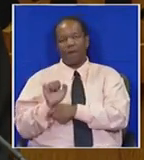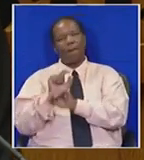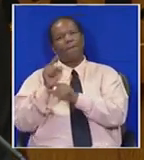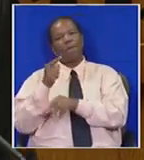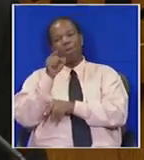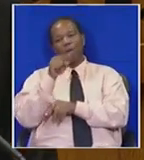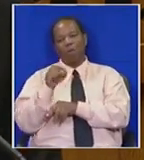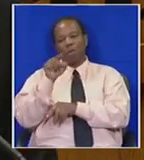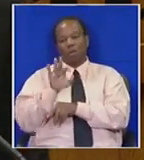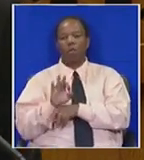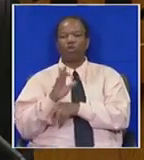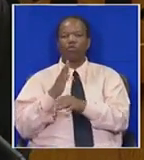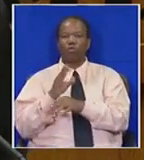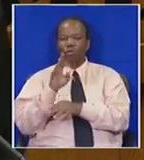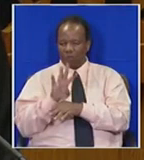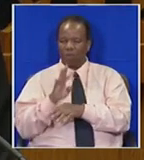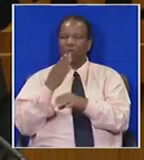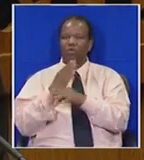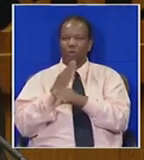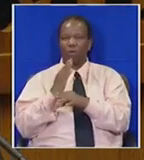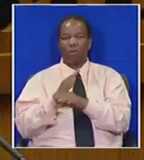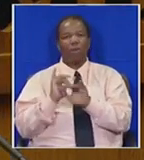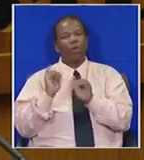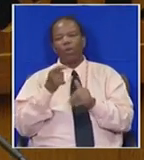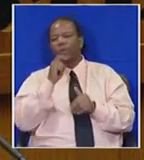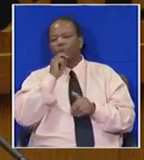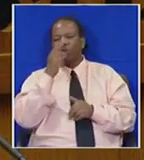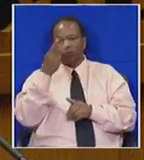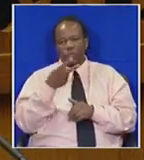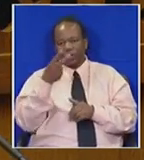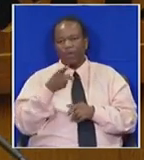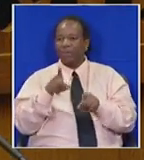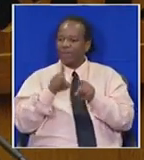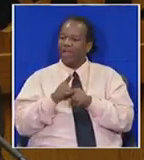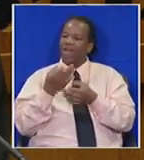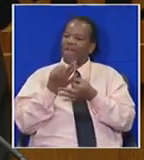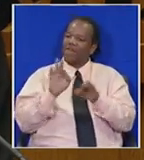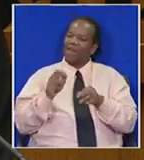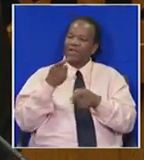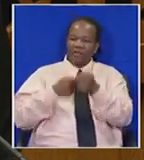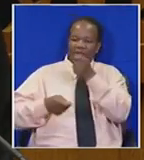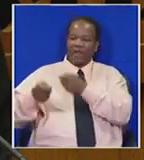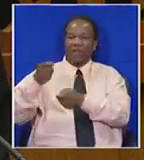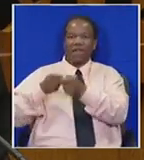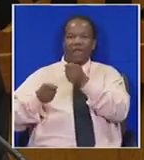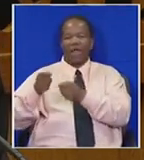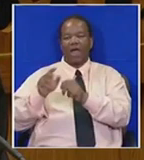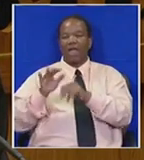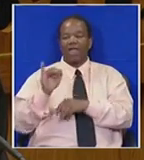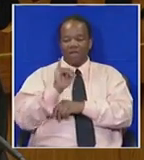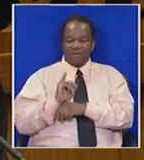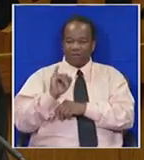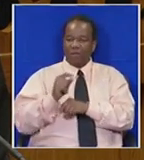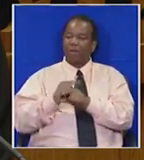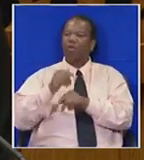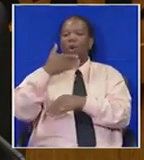South Africa. We will use a combination of the proposed free trade area, investment, and cross-border